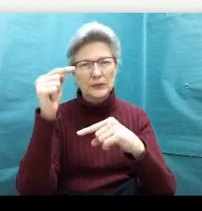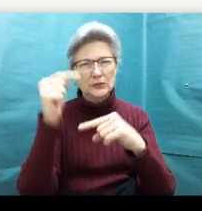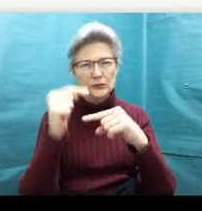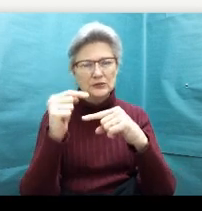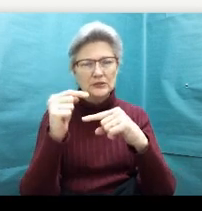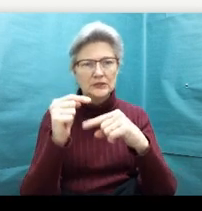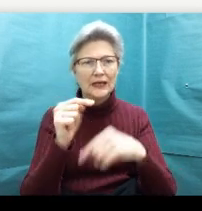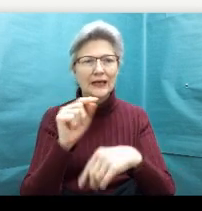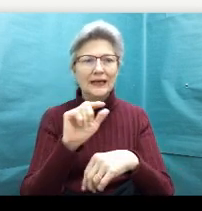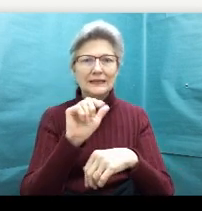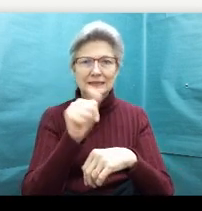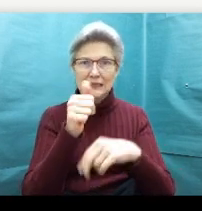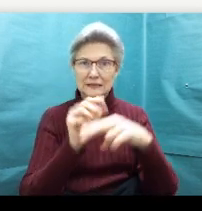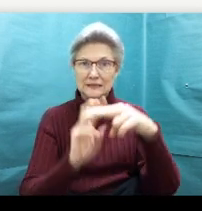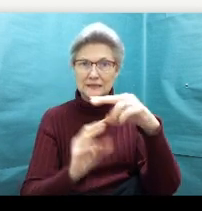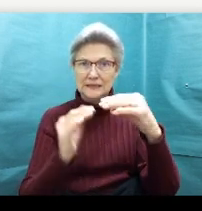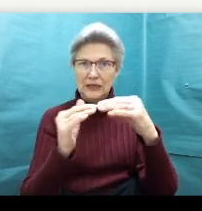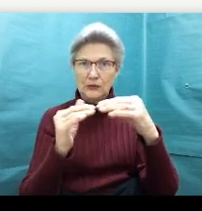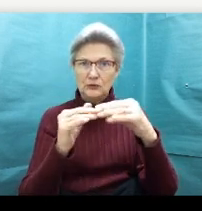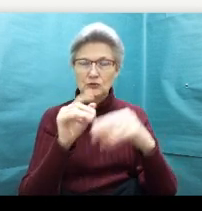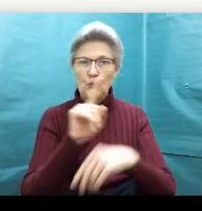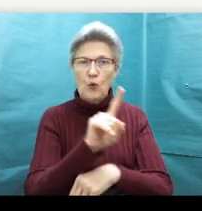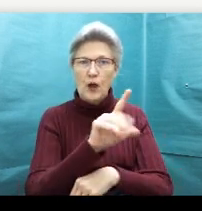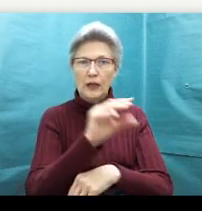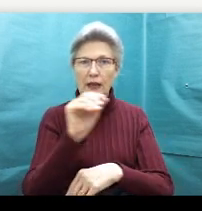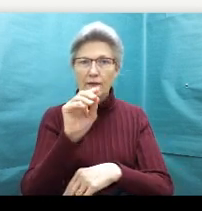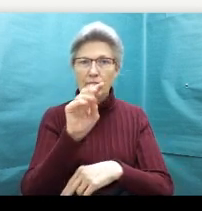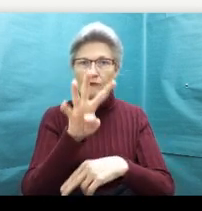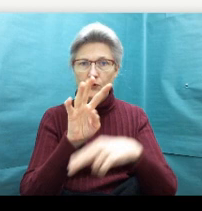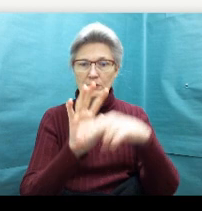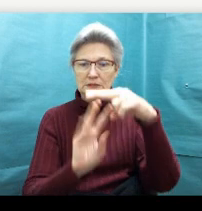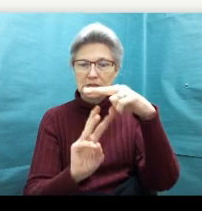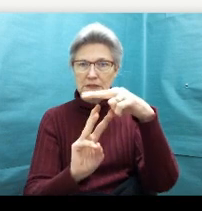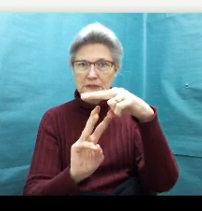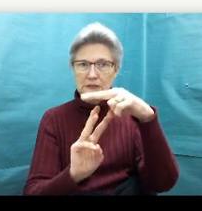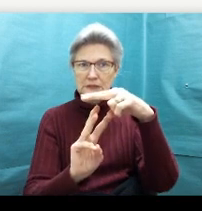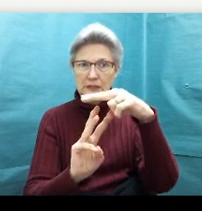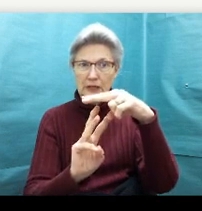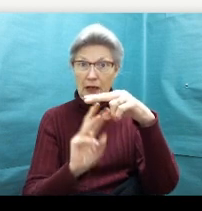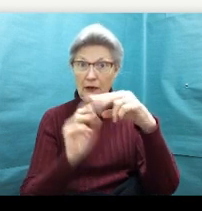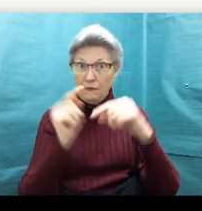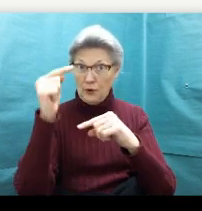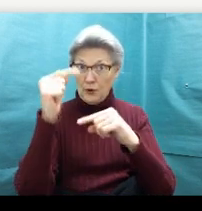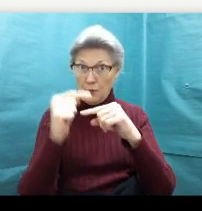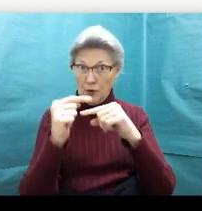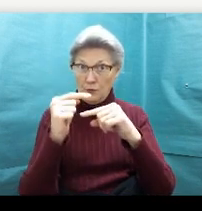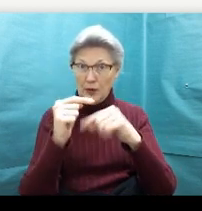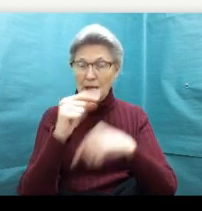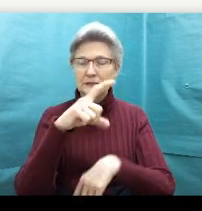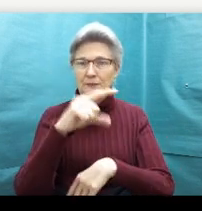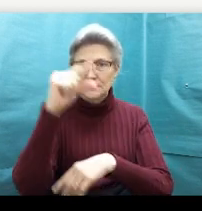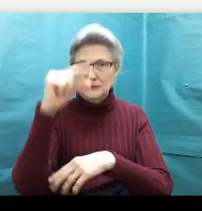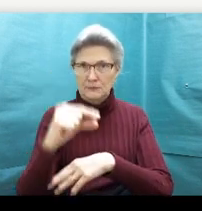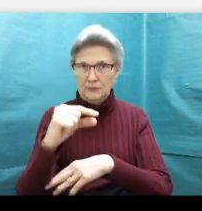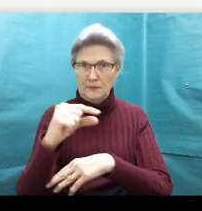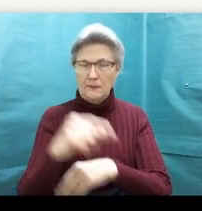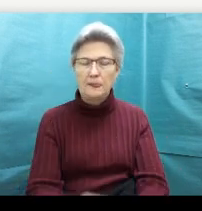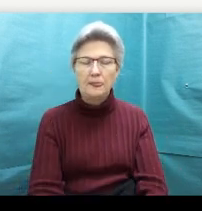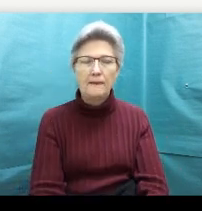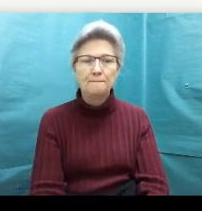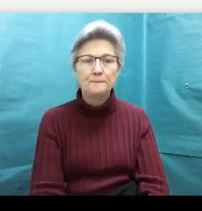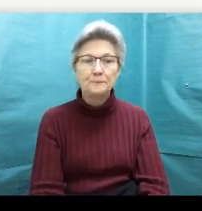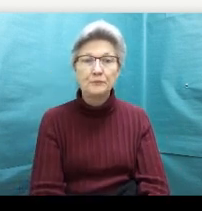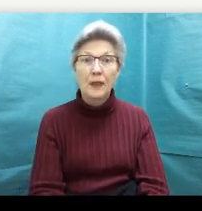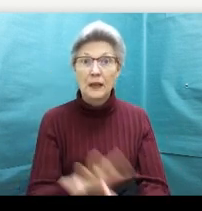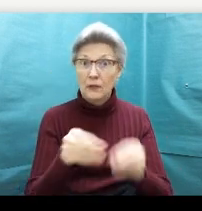So 10/6 is equivalent to 1 and 4/6 if we rename it as a mixed number.